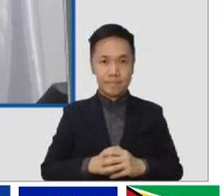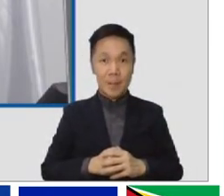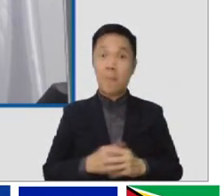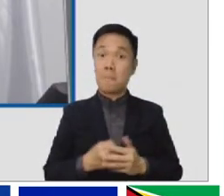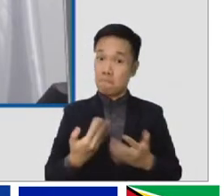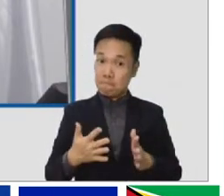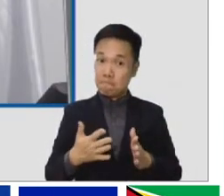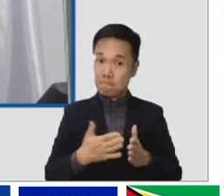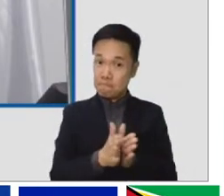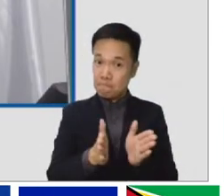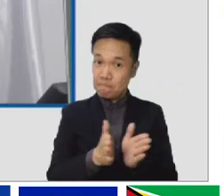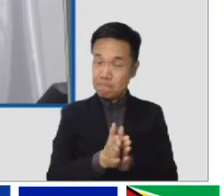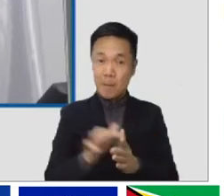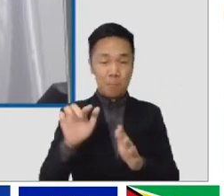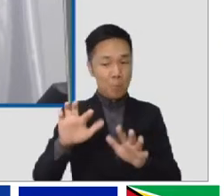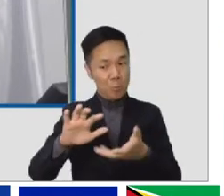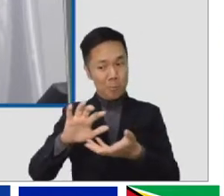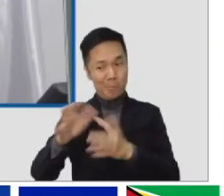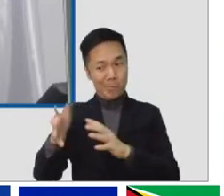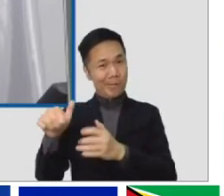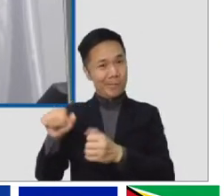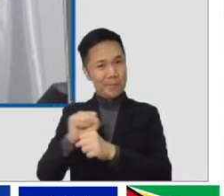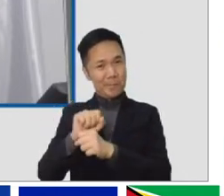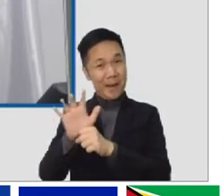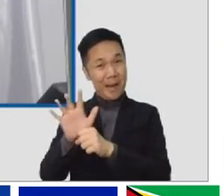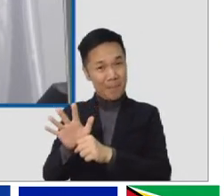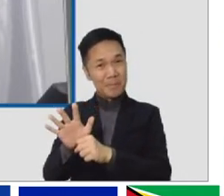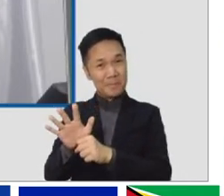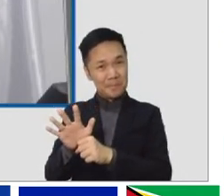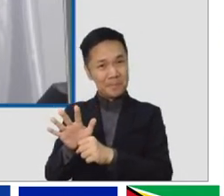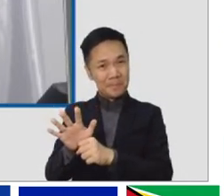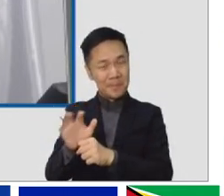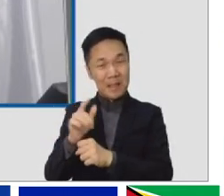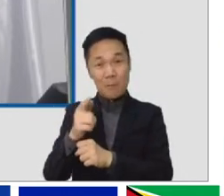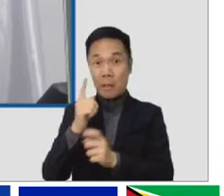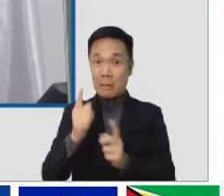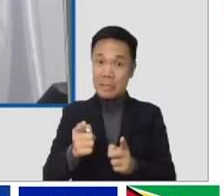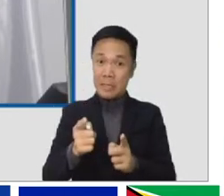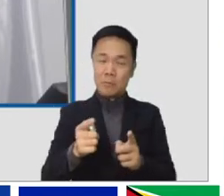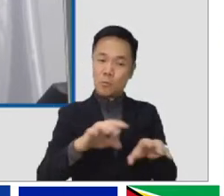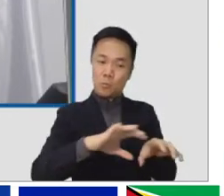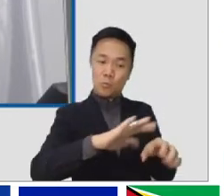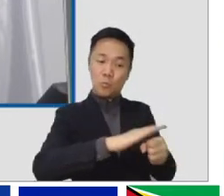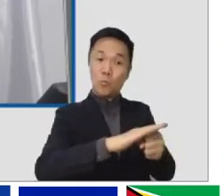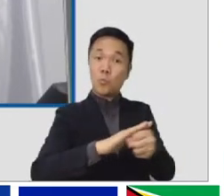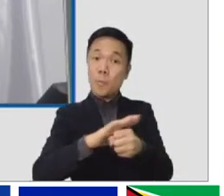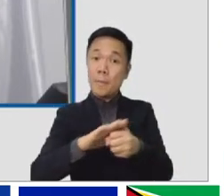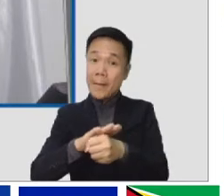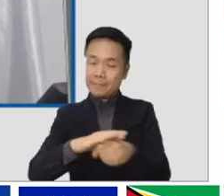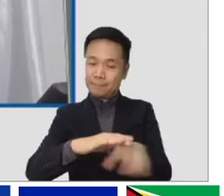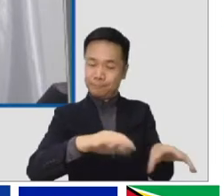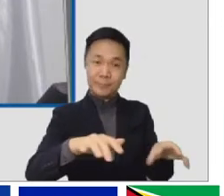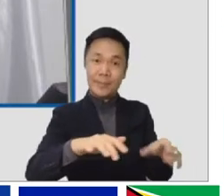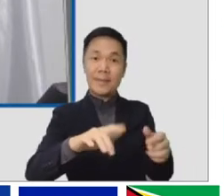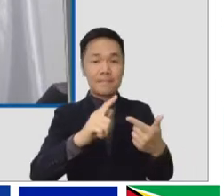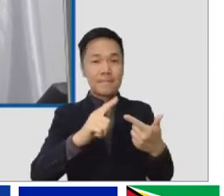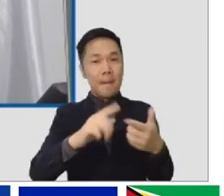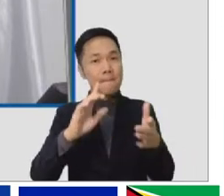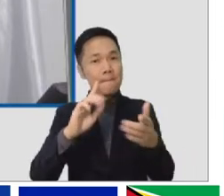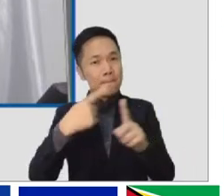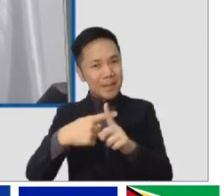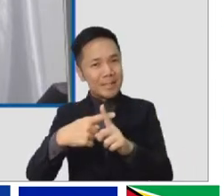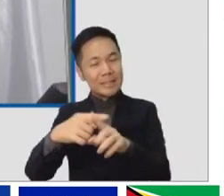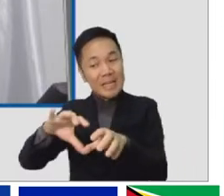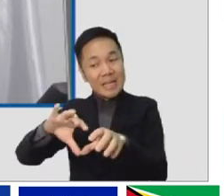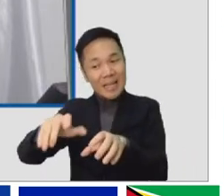by the pandemic requires regional actions in addition to the domestic and national actions. And this regional